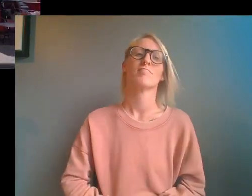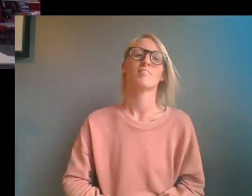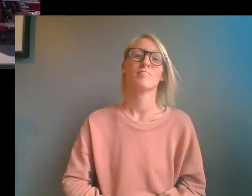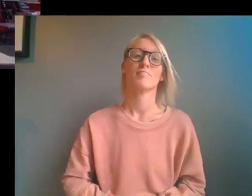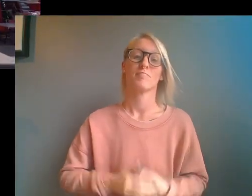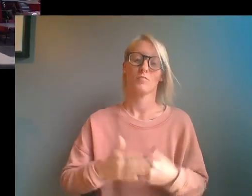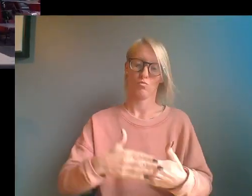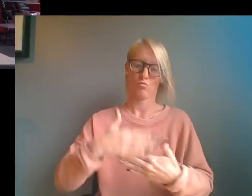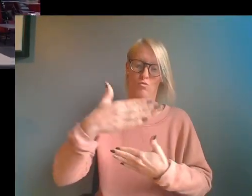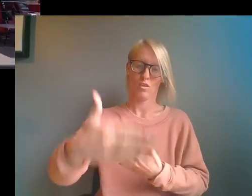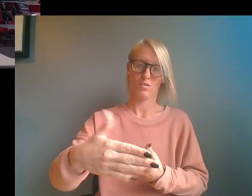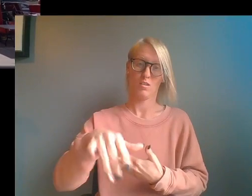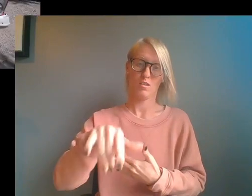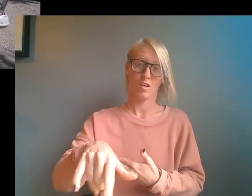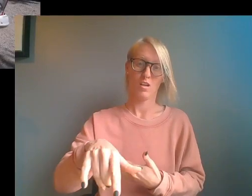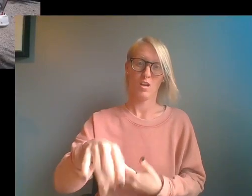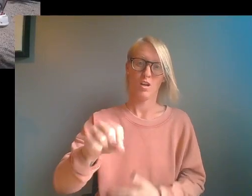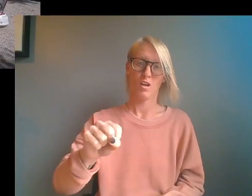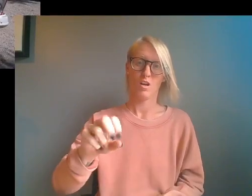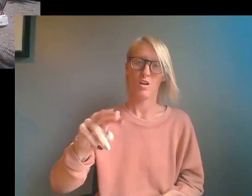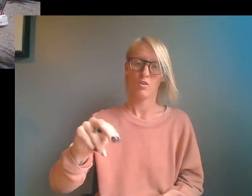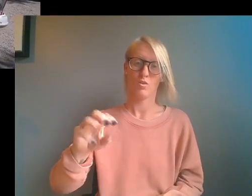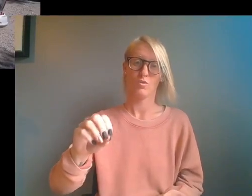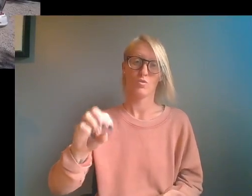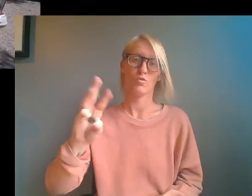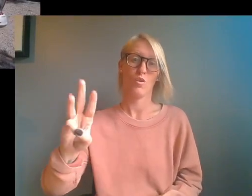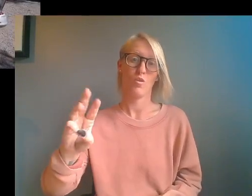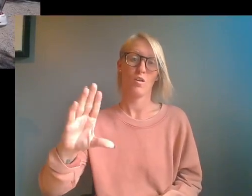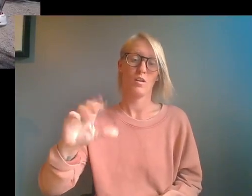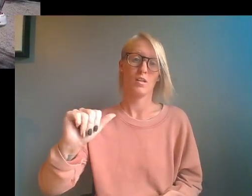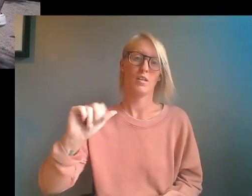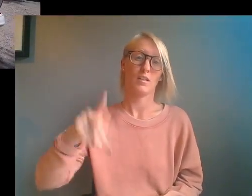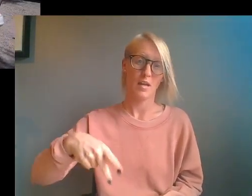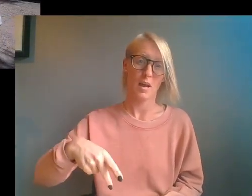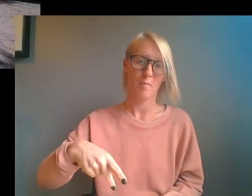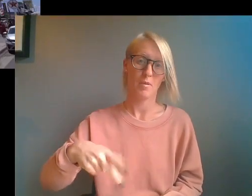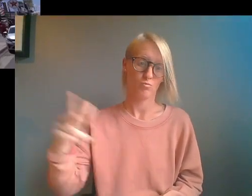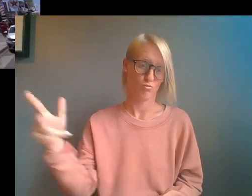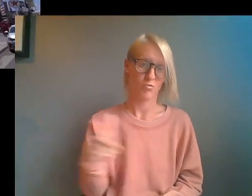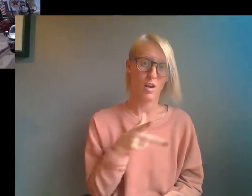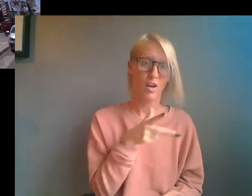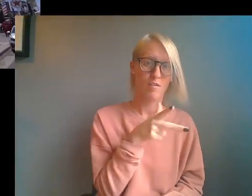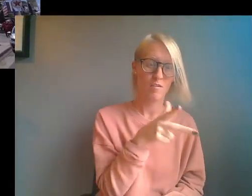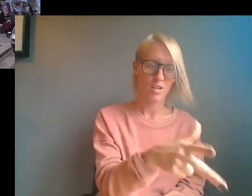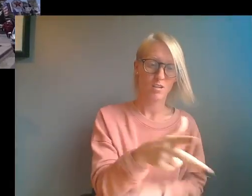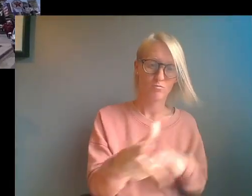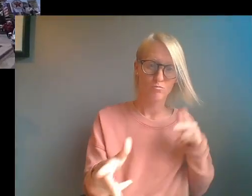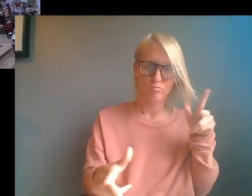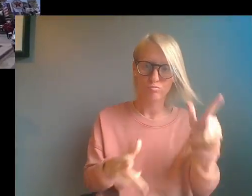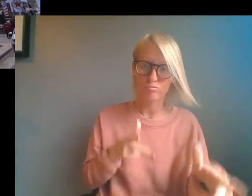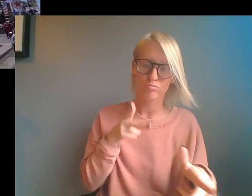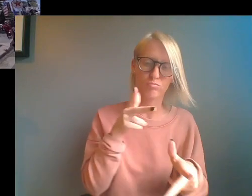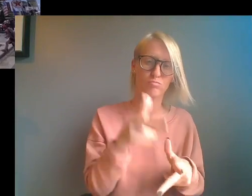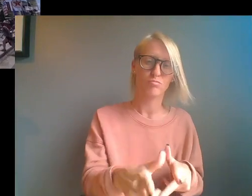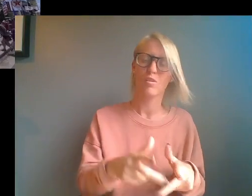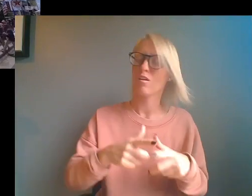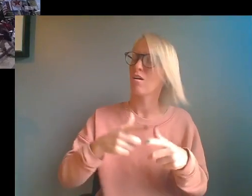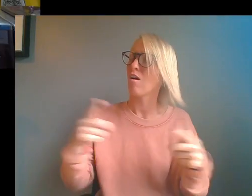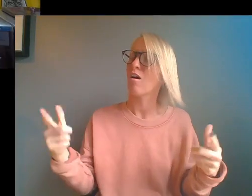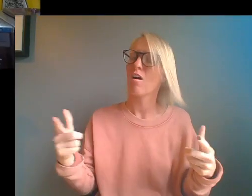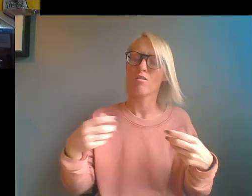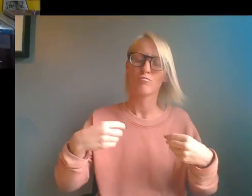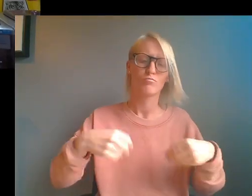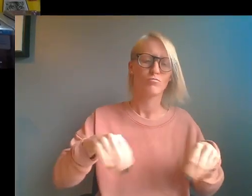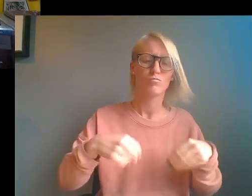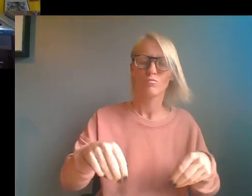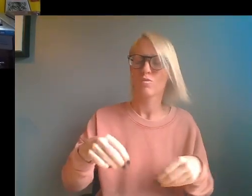Across the street is the Snowcap Drive-In, which was run by Angel's brother Juan, and which has Cars memorabilia all around it and is a super fun